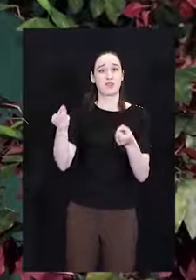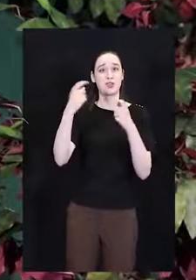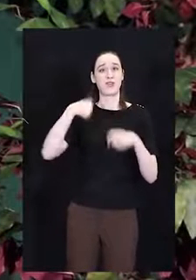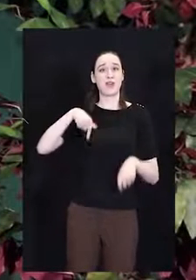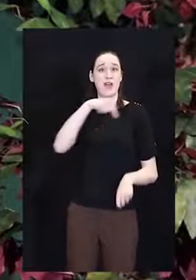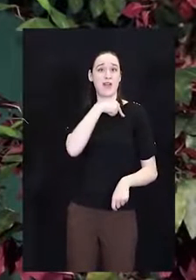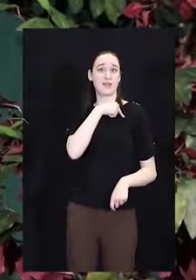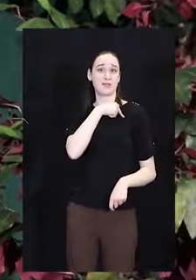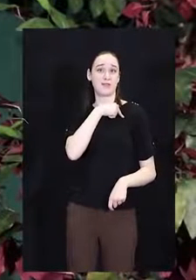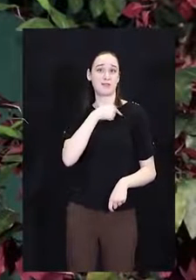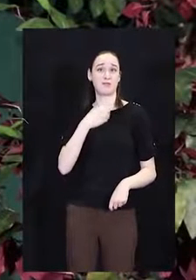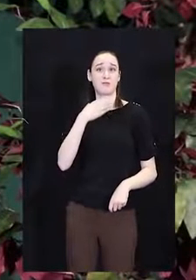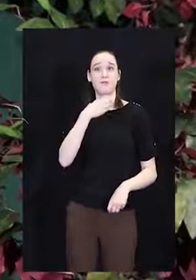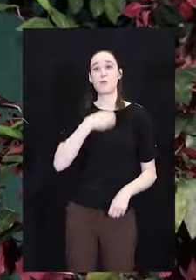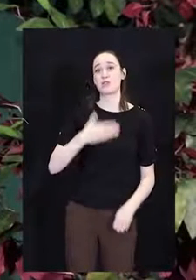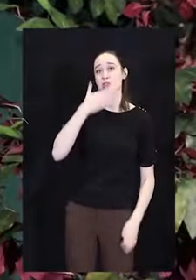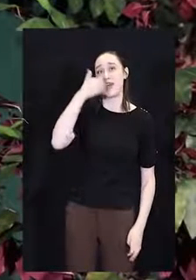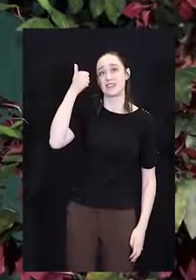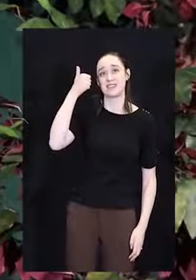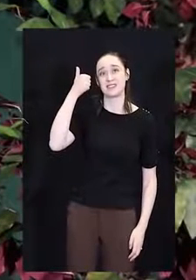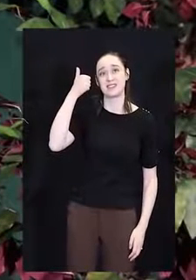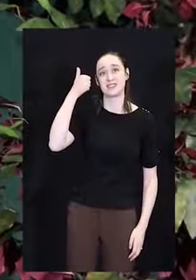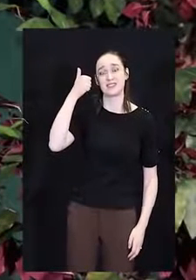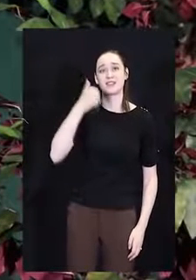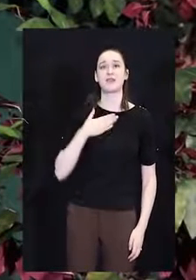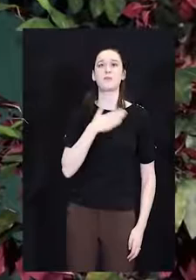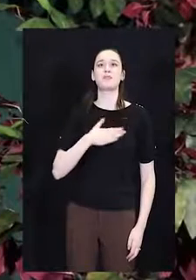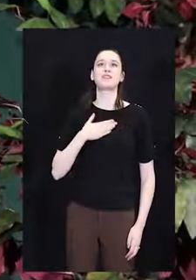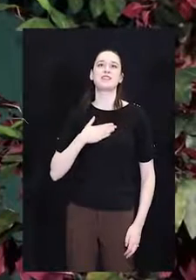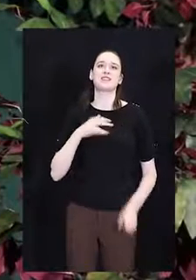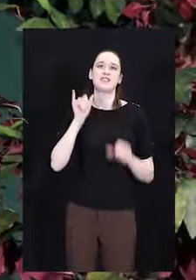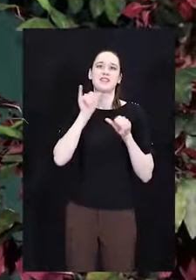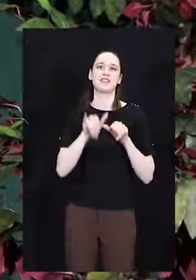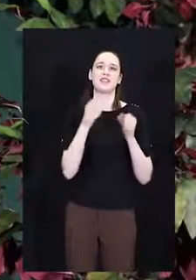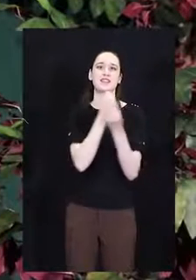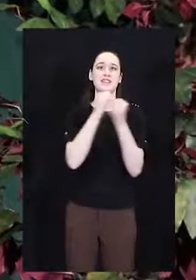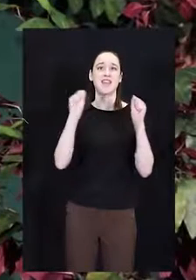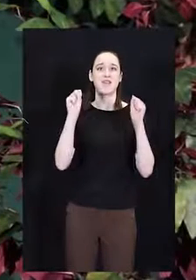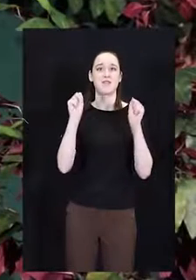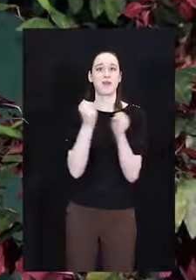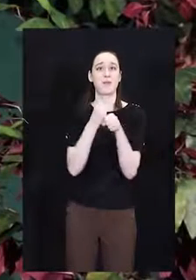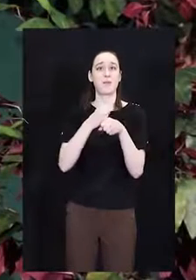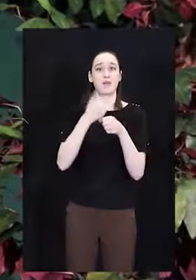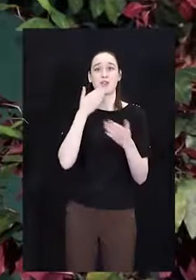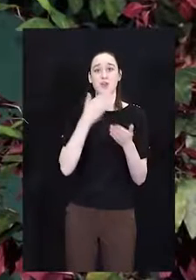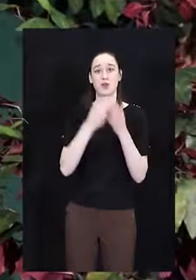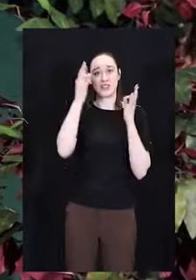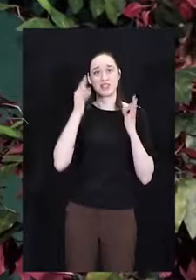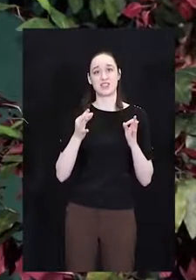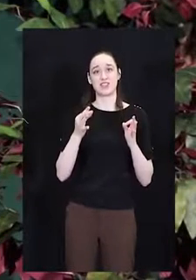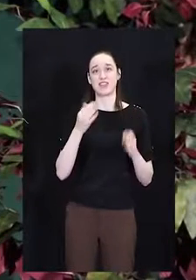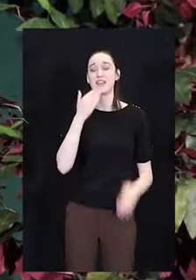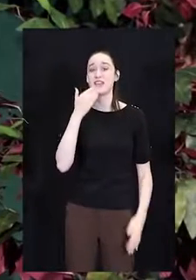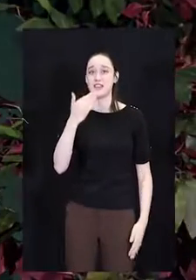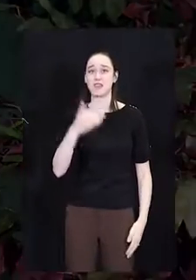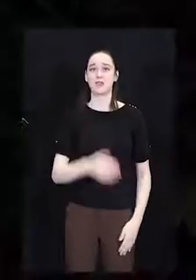we wish you nothing but the best. Please stay safe and make good decisions. Thank